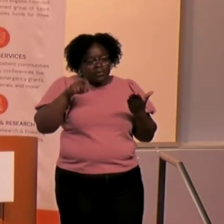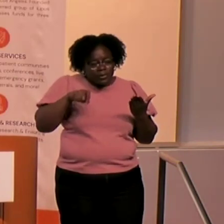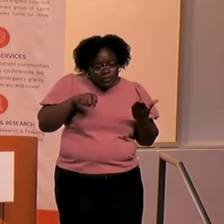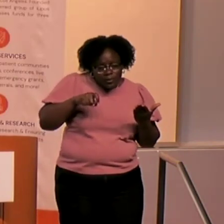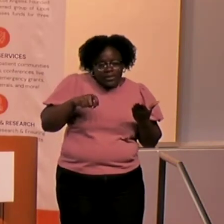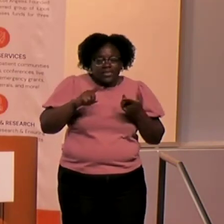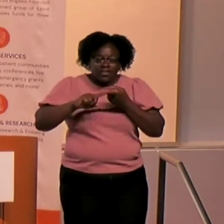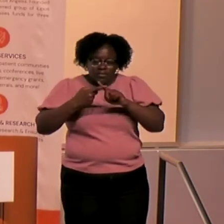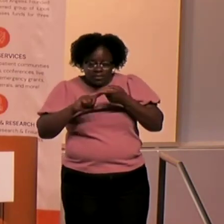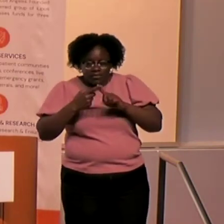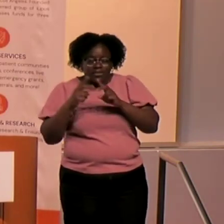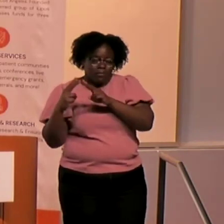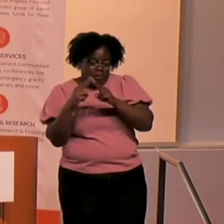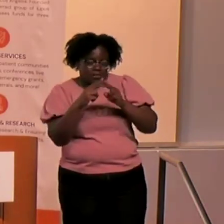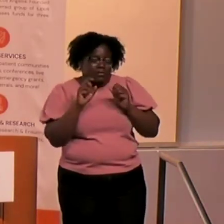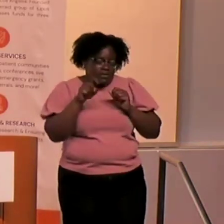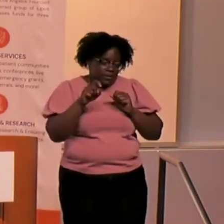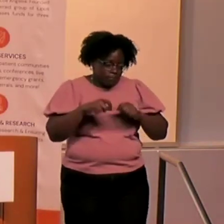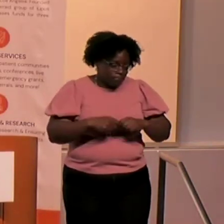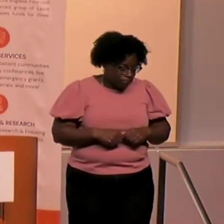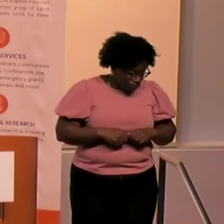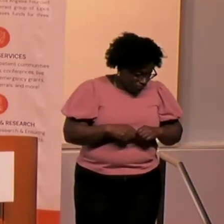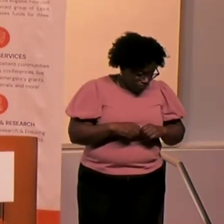certainly with friends and partners. Yeah.